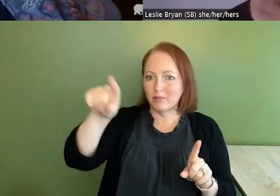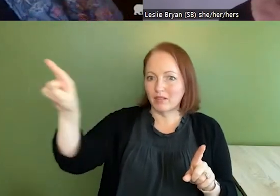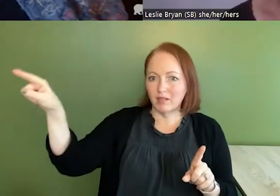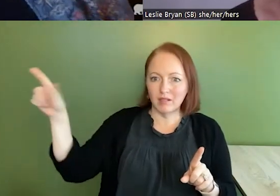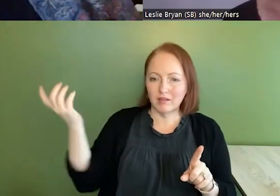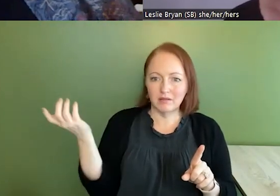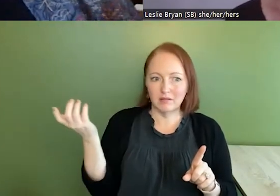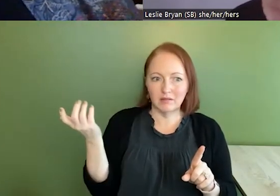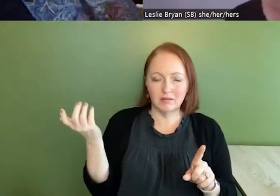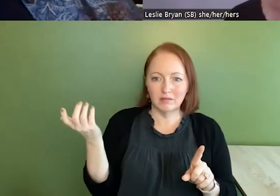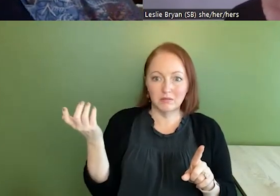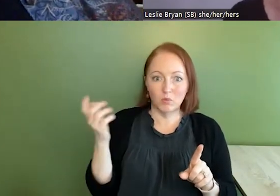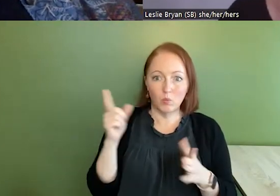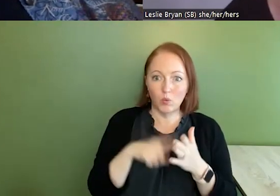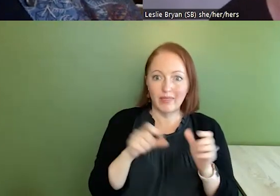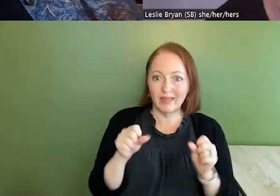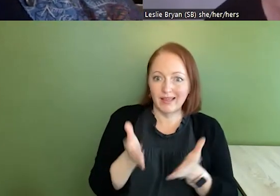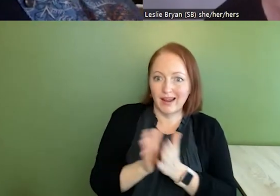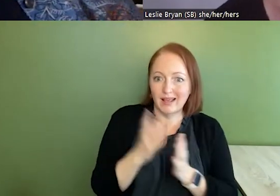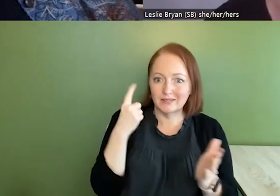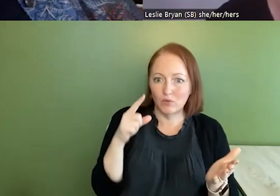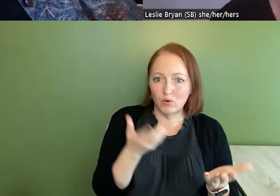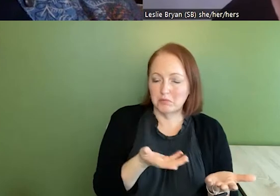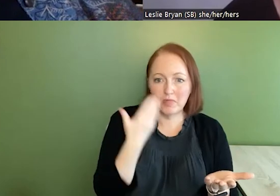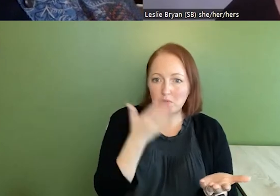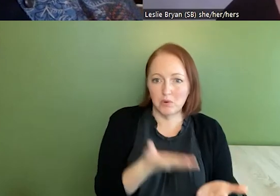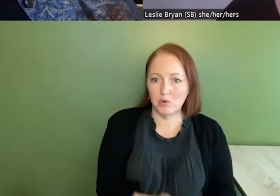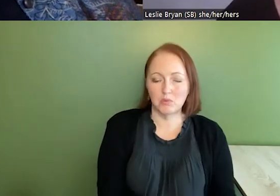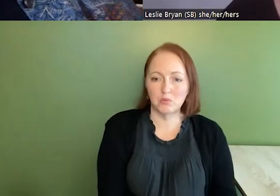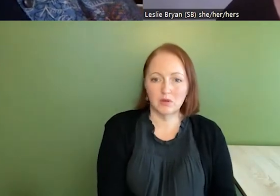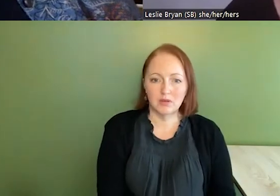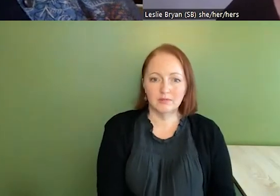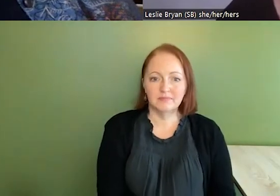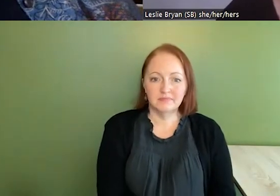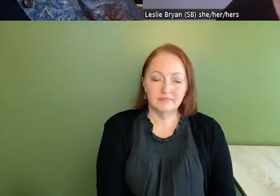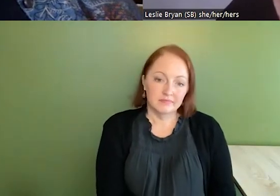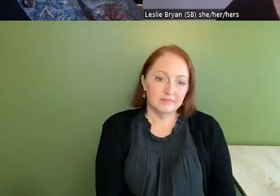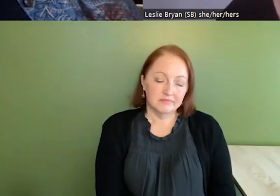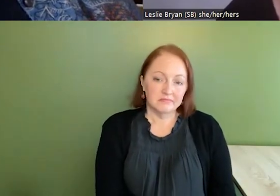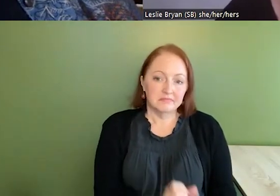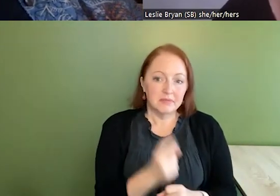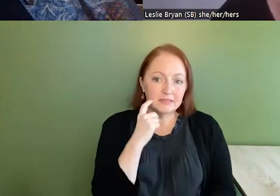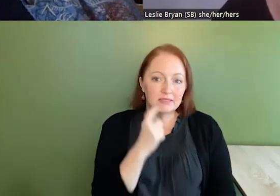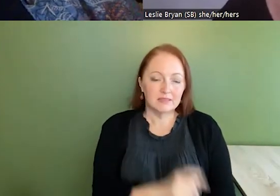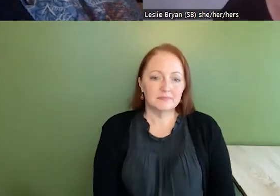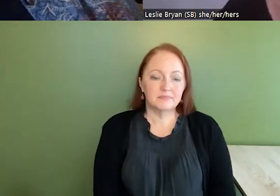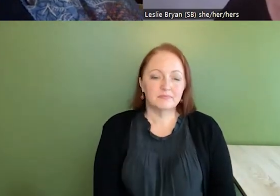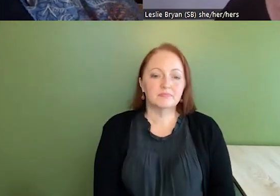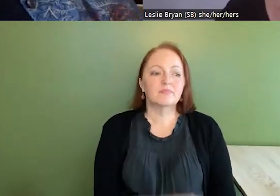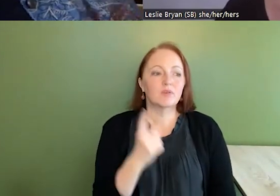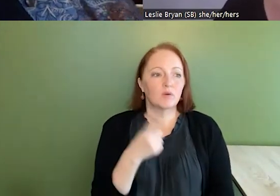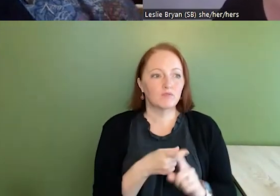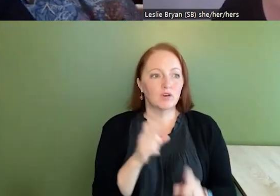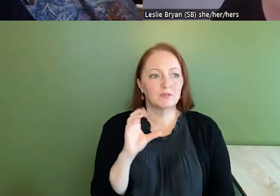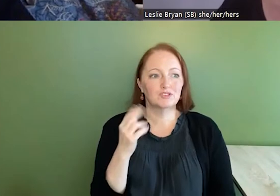accommodations they need or can even ask for. So, yeah. Right. That makes sense. So I have one here from